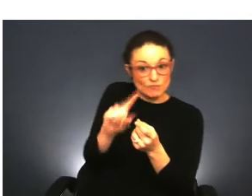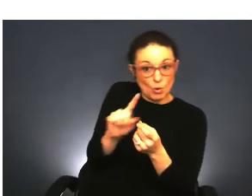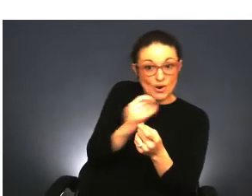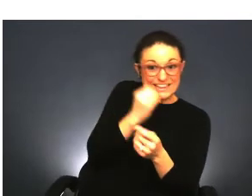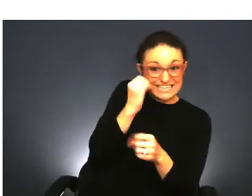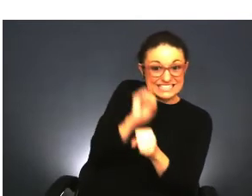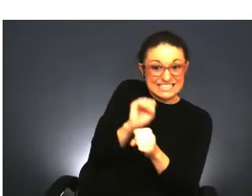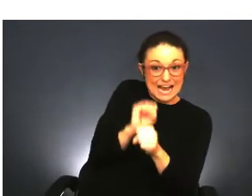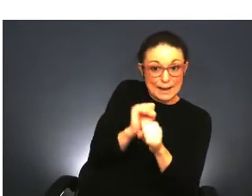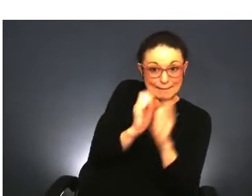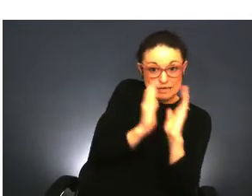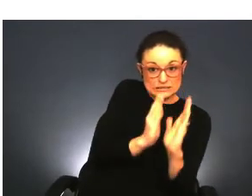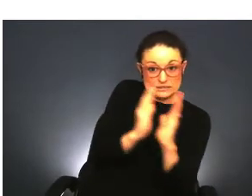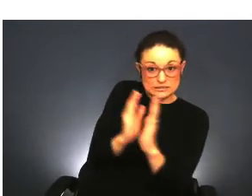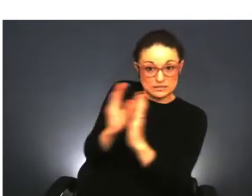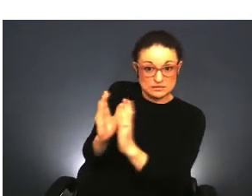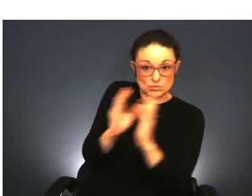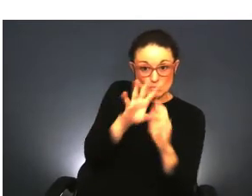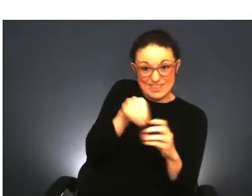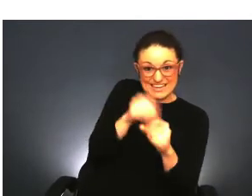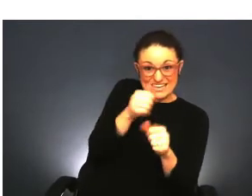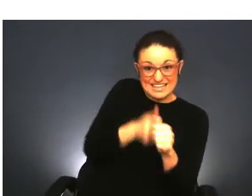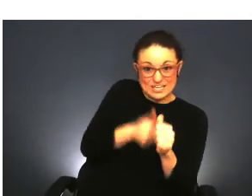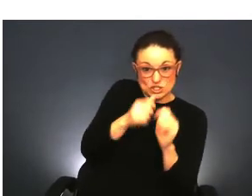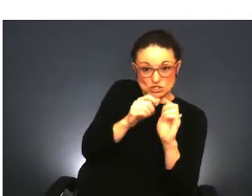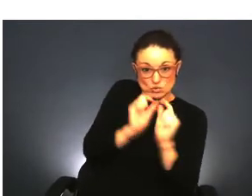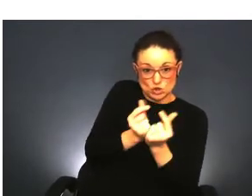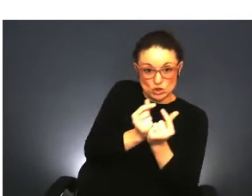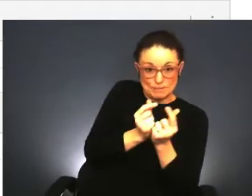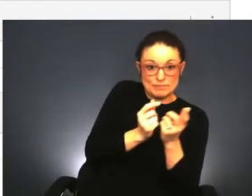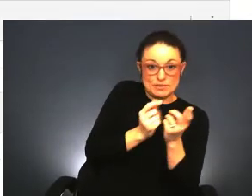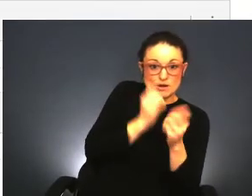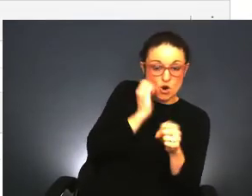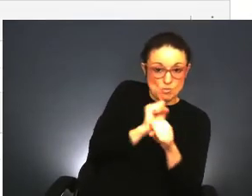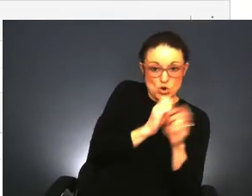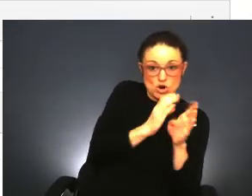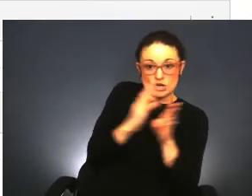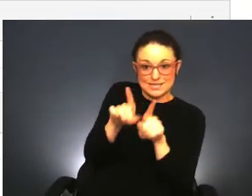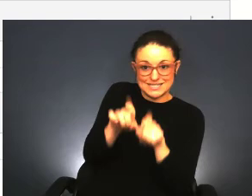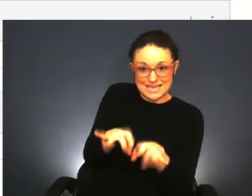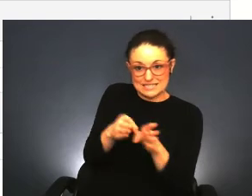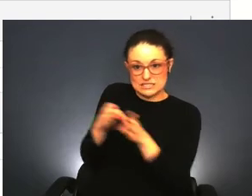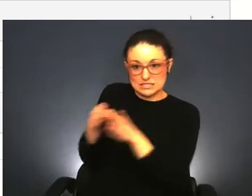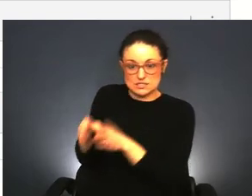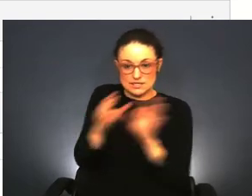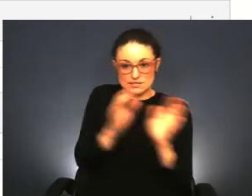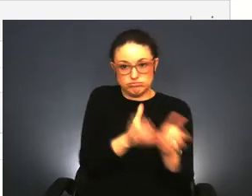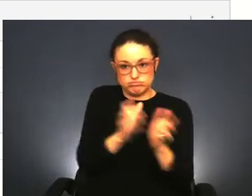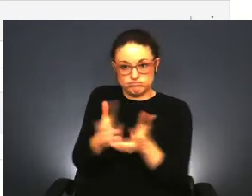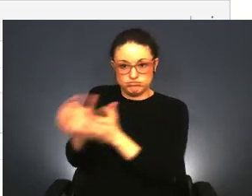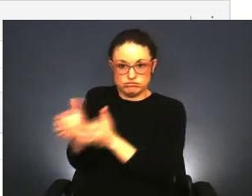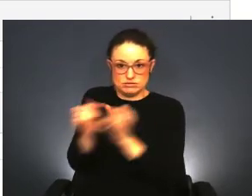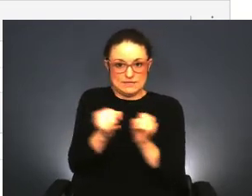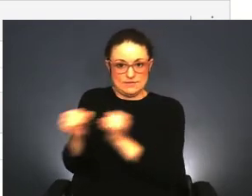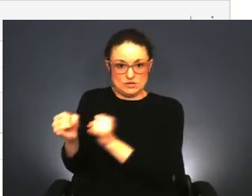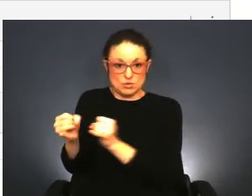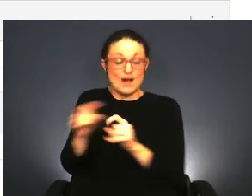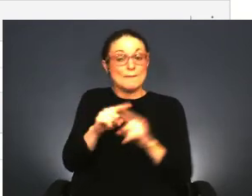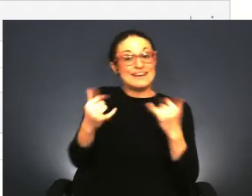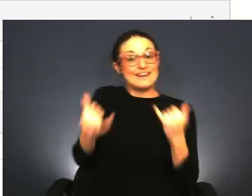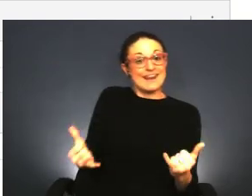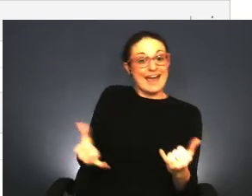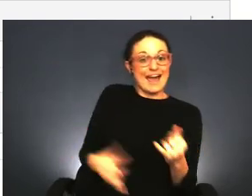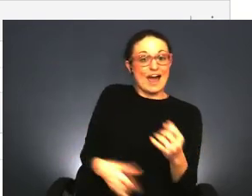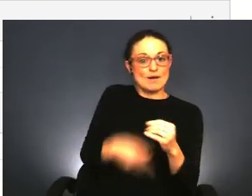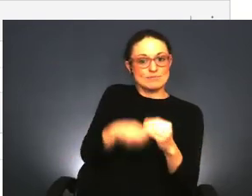of these groups. Okay, so let's go back. Now I want to weight them, okay, because right now they're